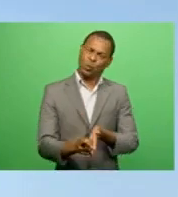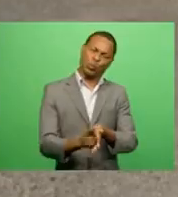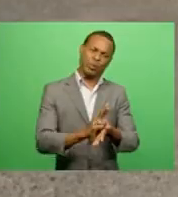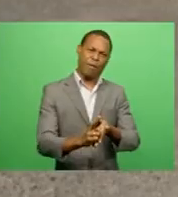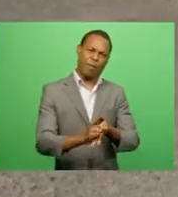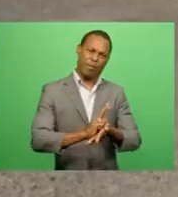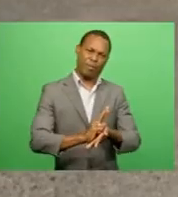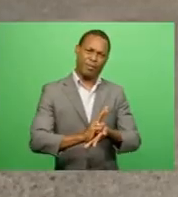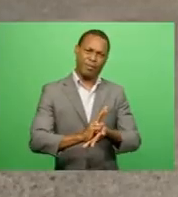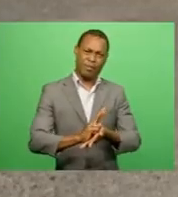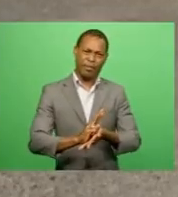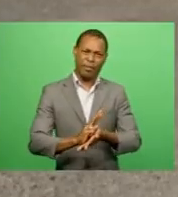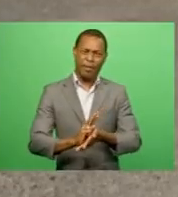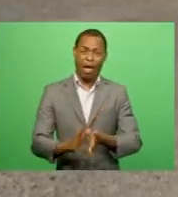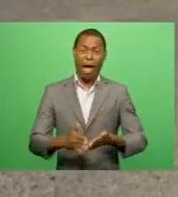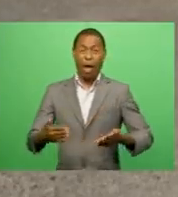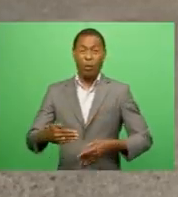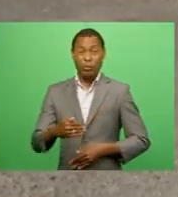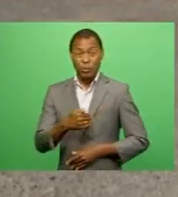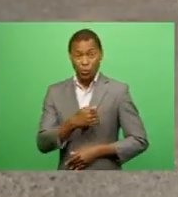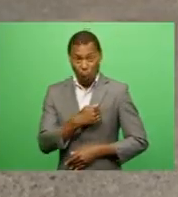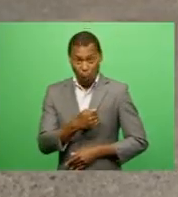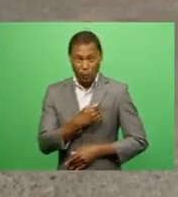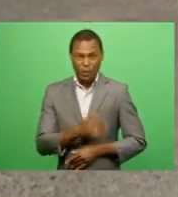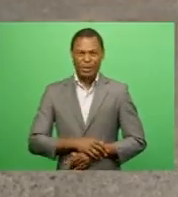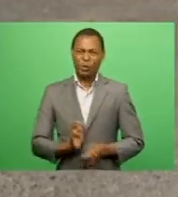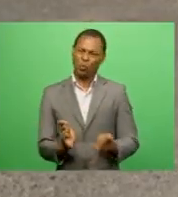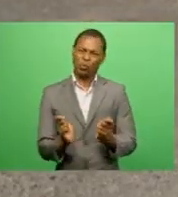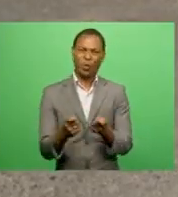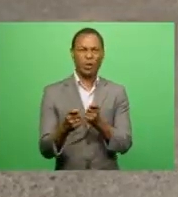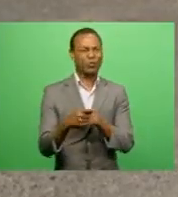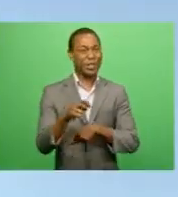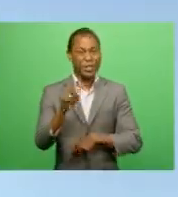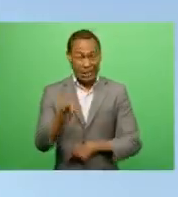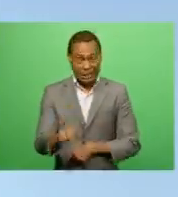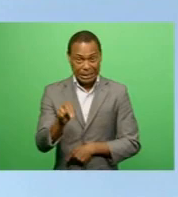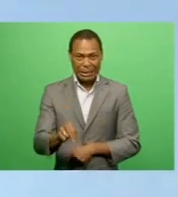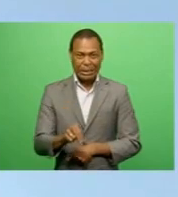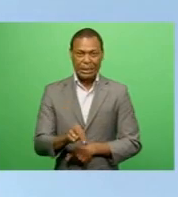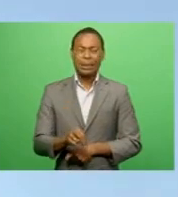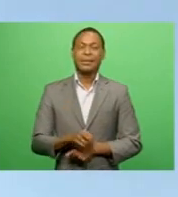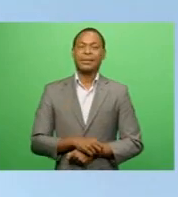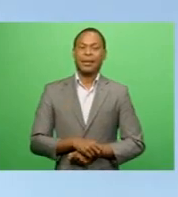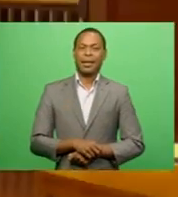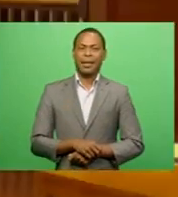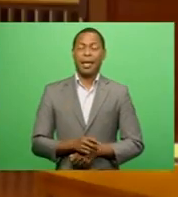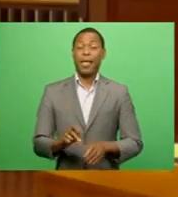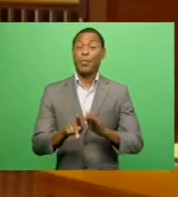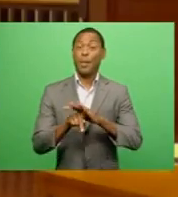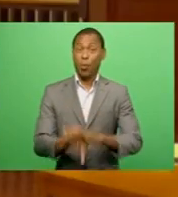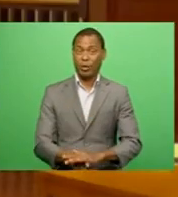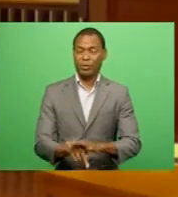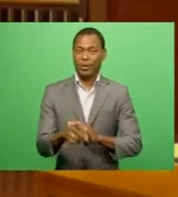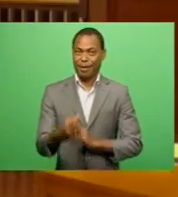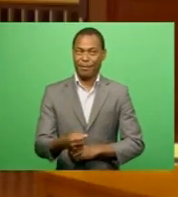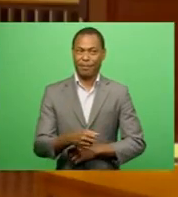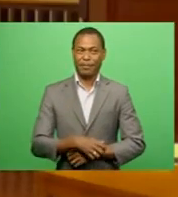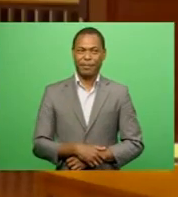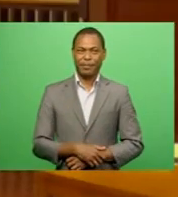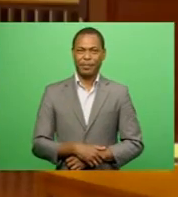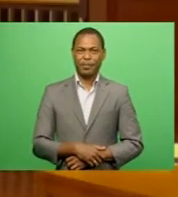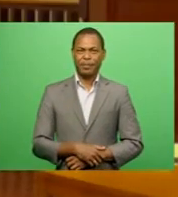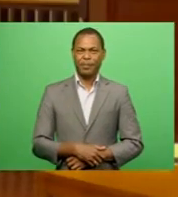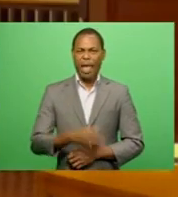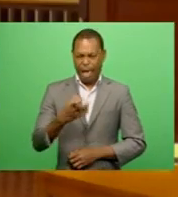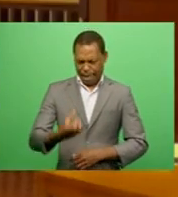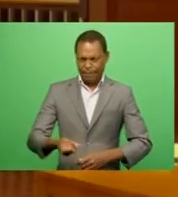zones against the changing needs and the pressures applied to the old boundaries. Despite these